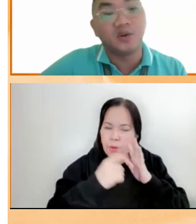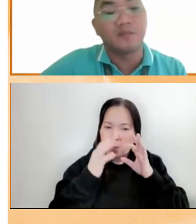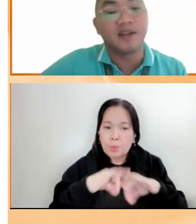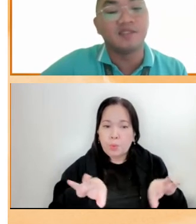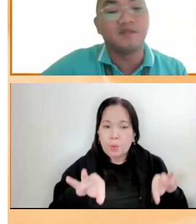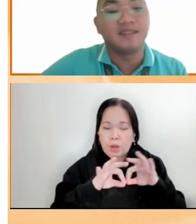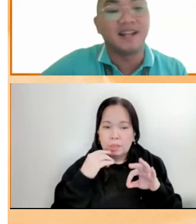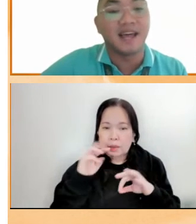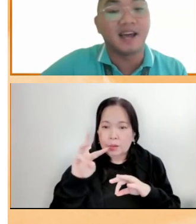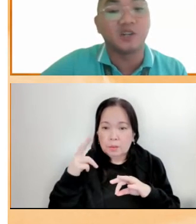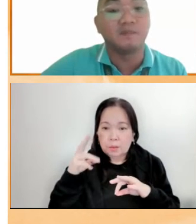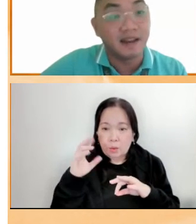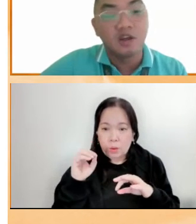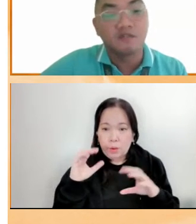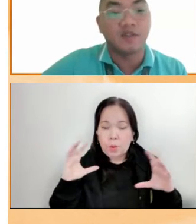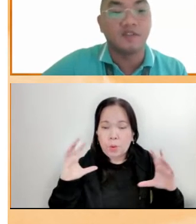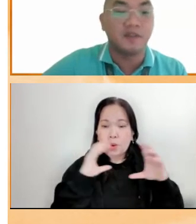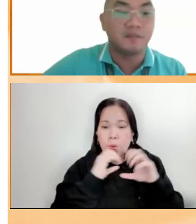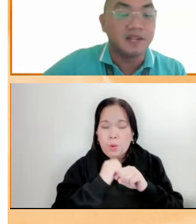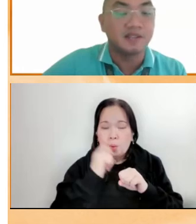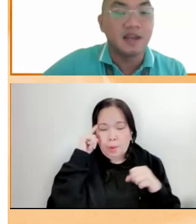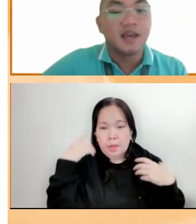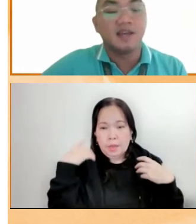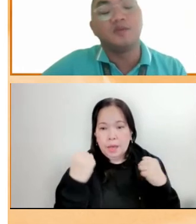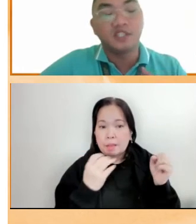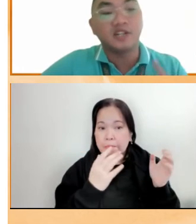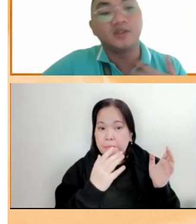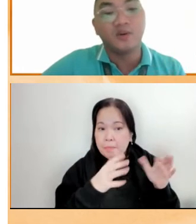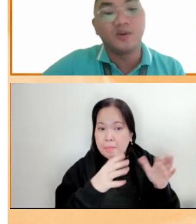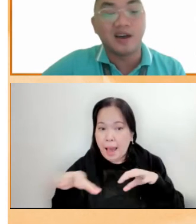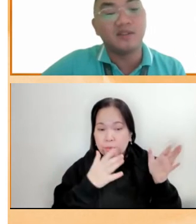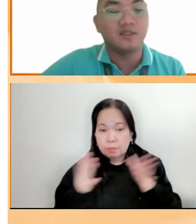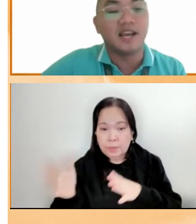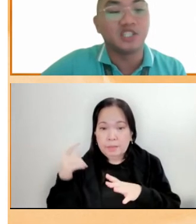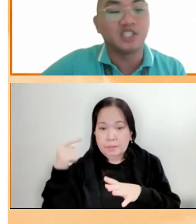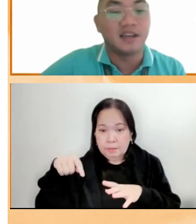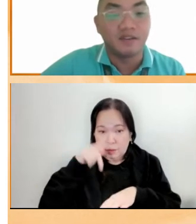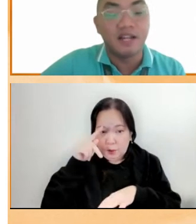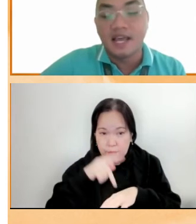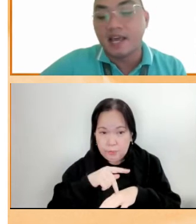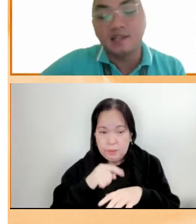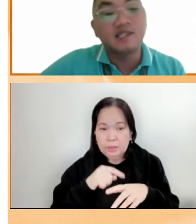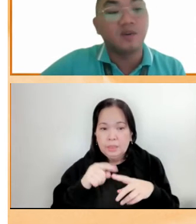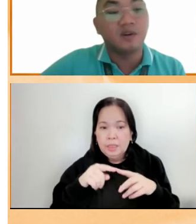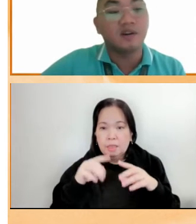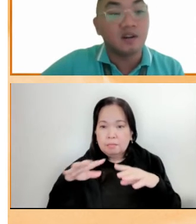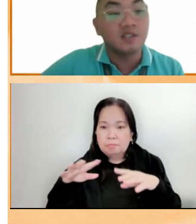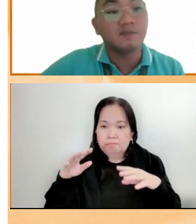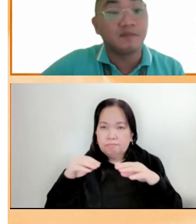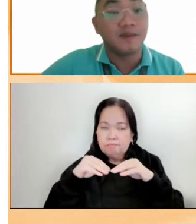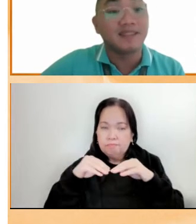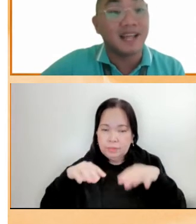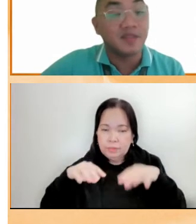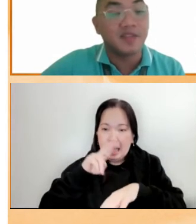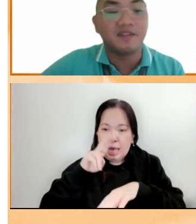WHO Comprehensive Mental Health Action Plan for the Philippines. And then we'll try to go down to the national level and see what are the concepts